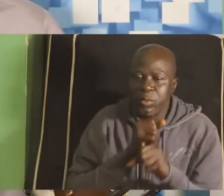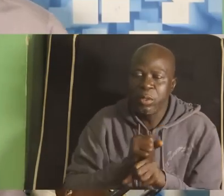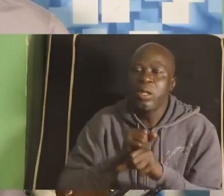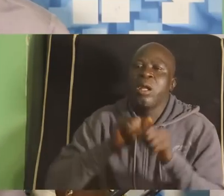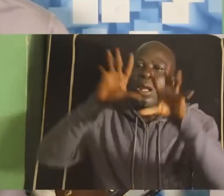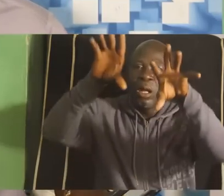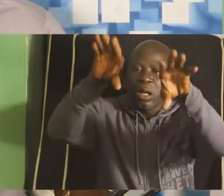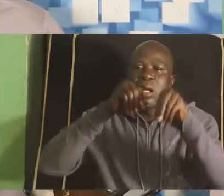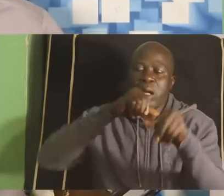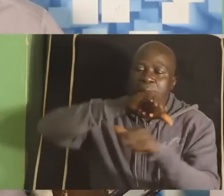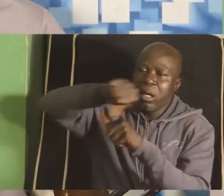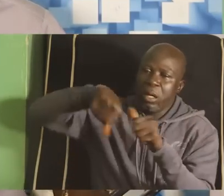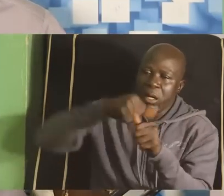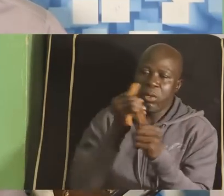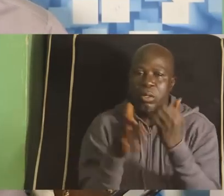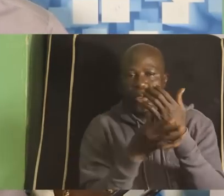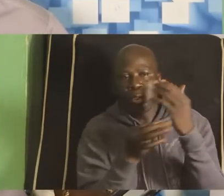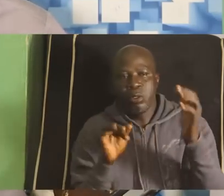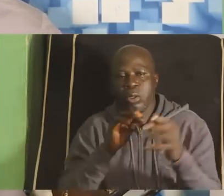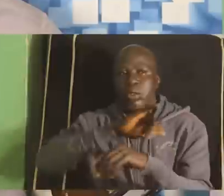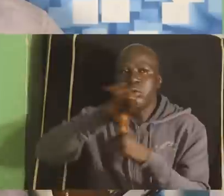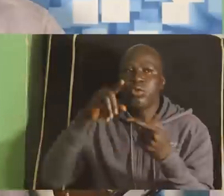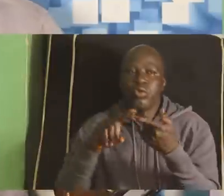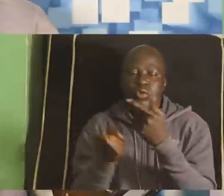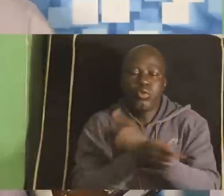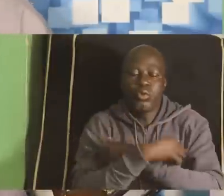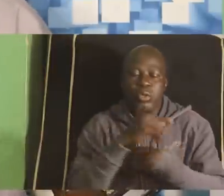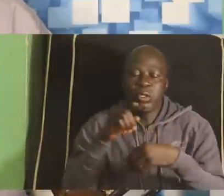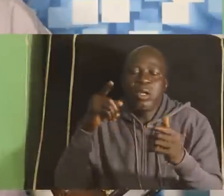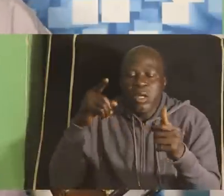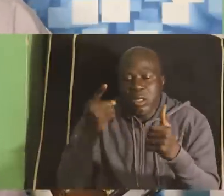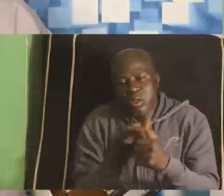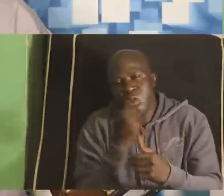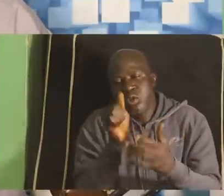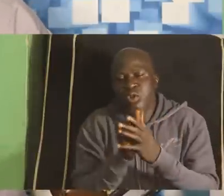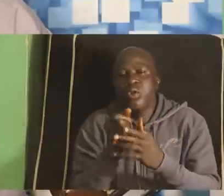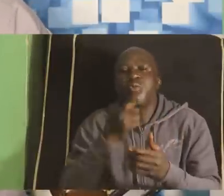receive anointing. There are some evil covenant that still will want you on the